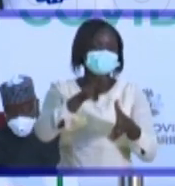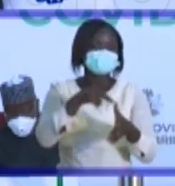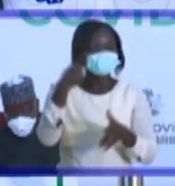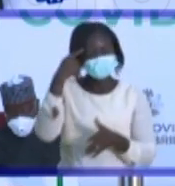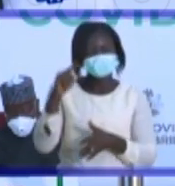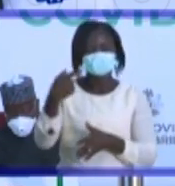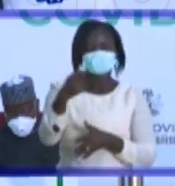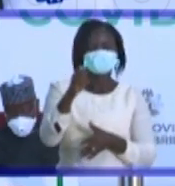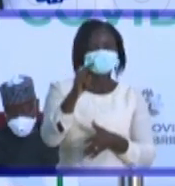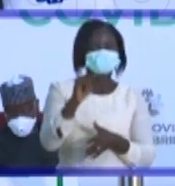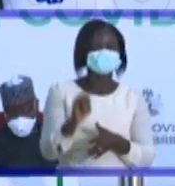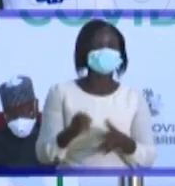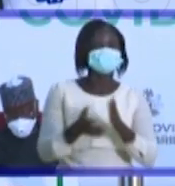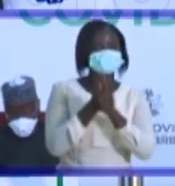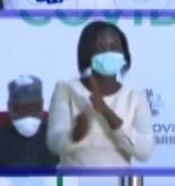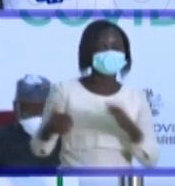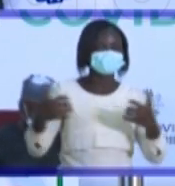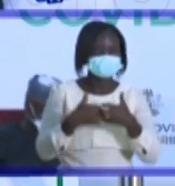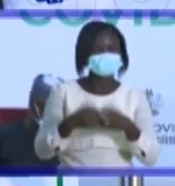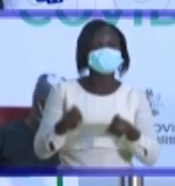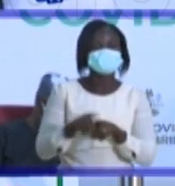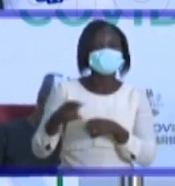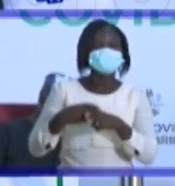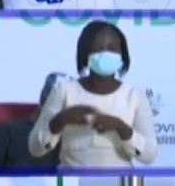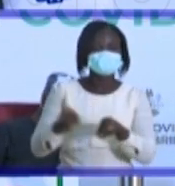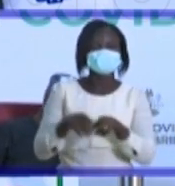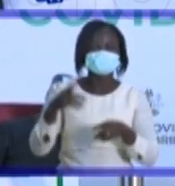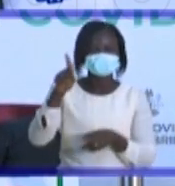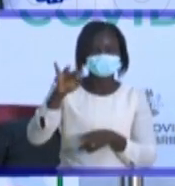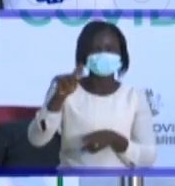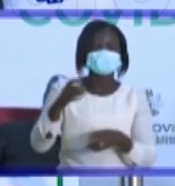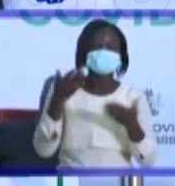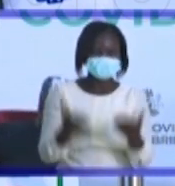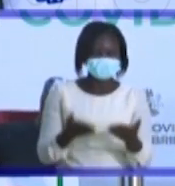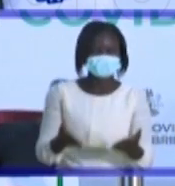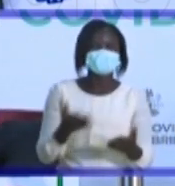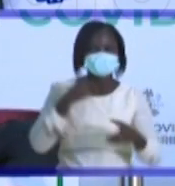machines as soon as the kits are available and validated.